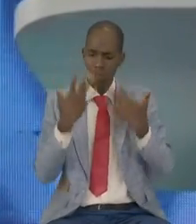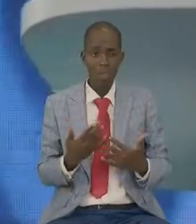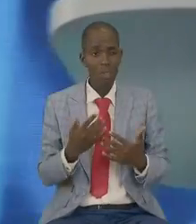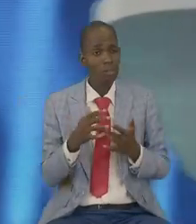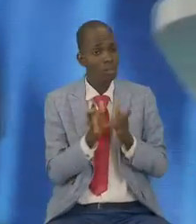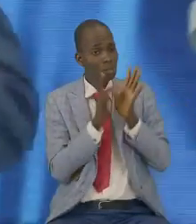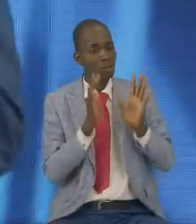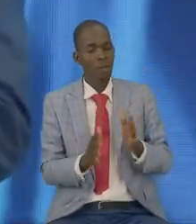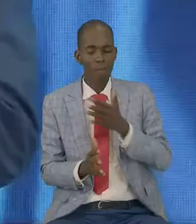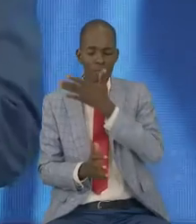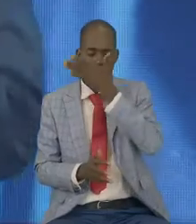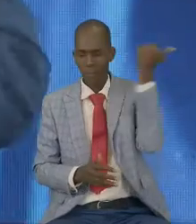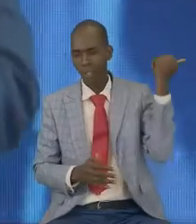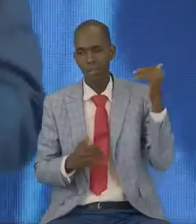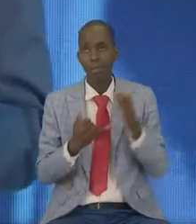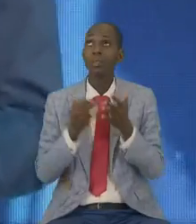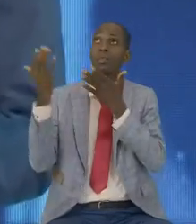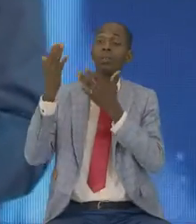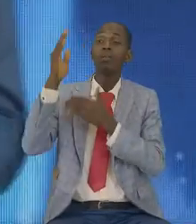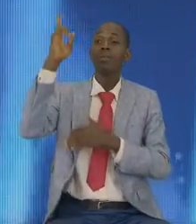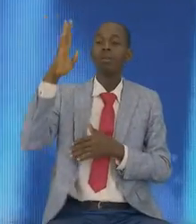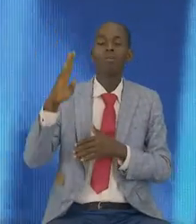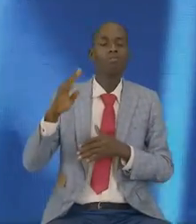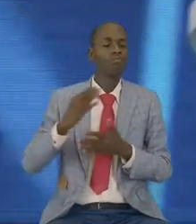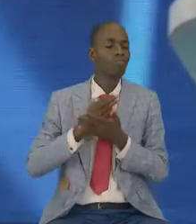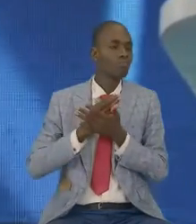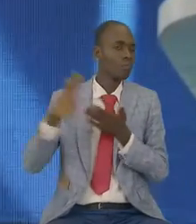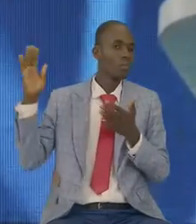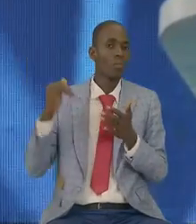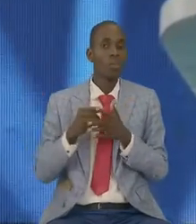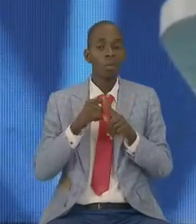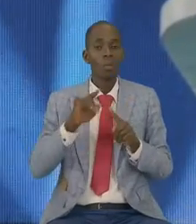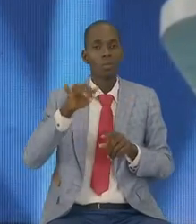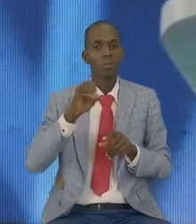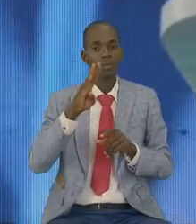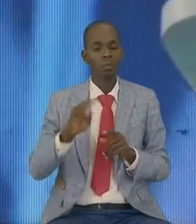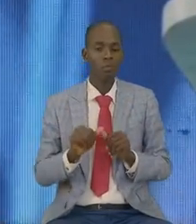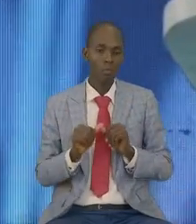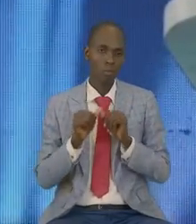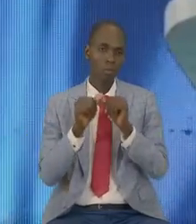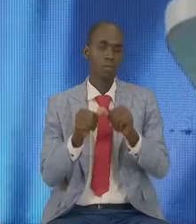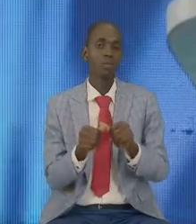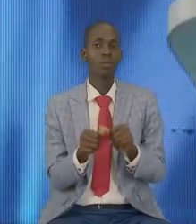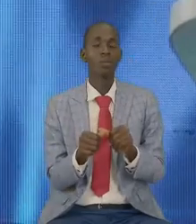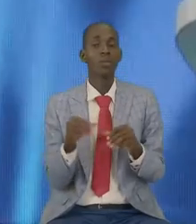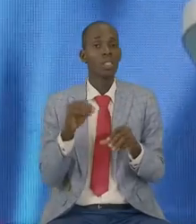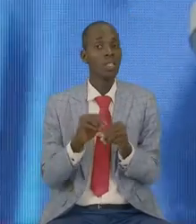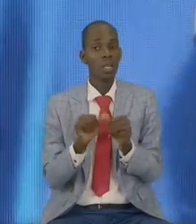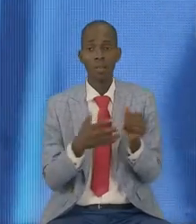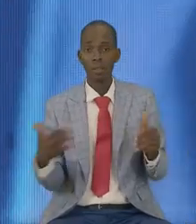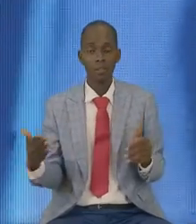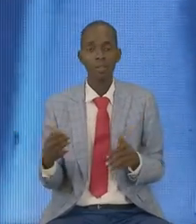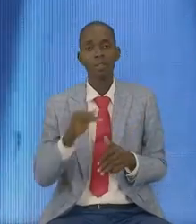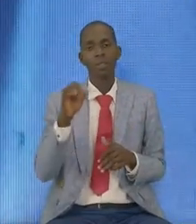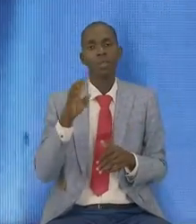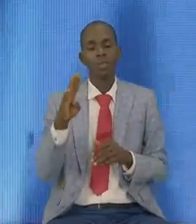Serving God, forget about that. But he held on to everything he believed in